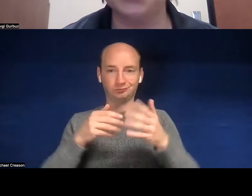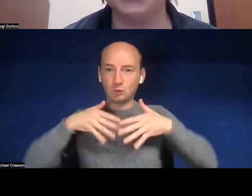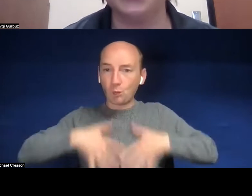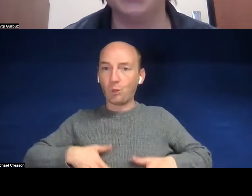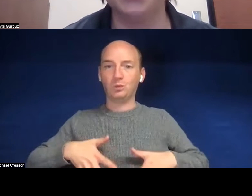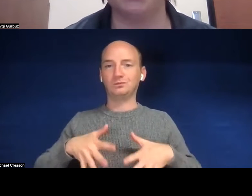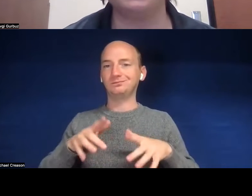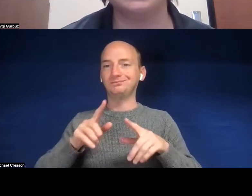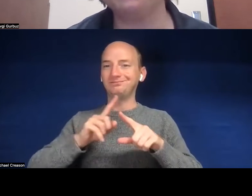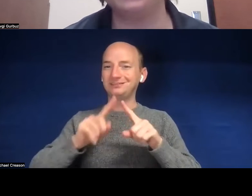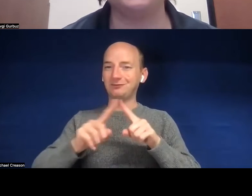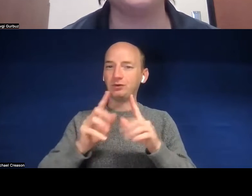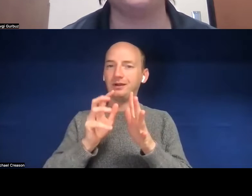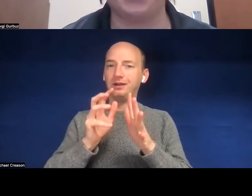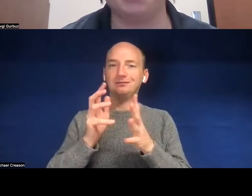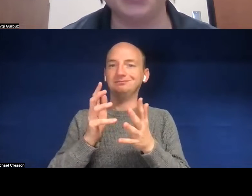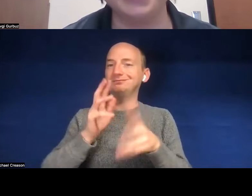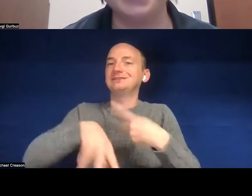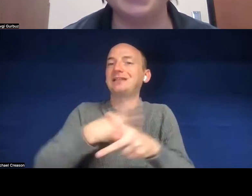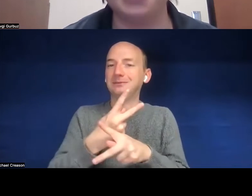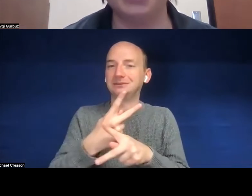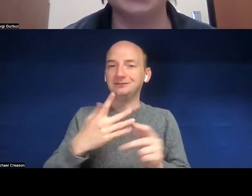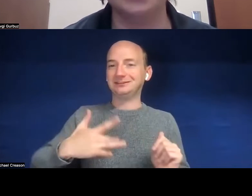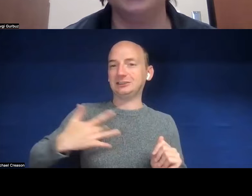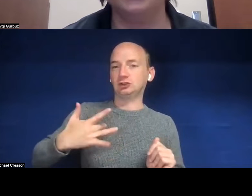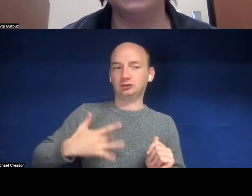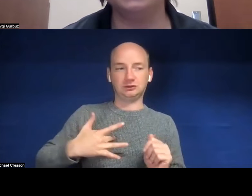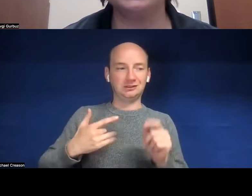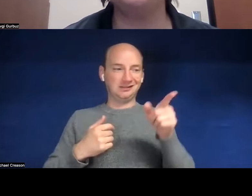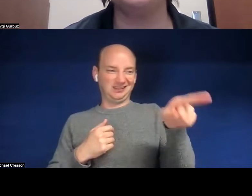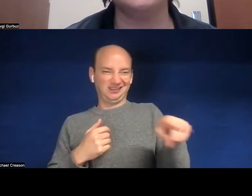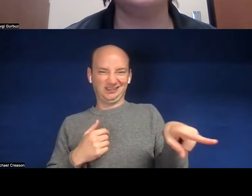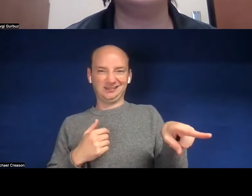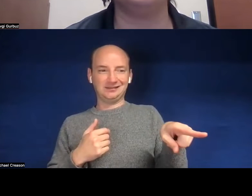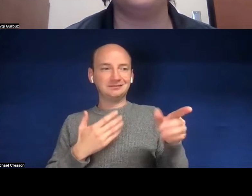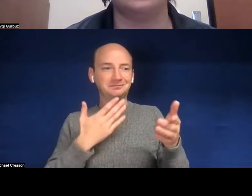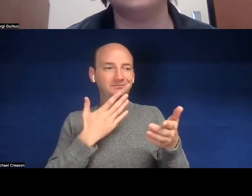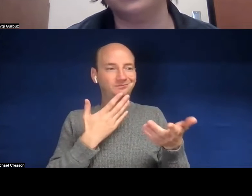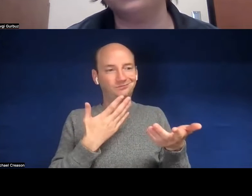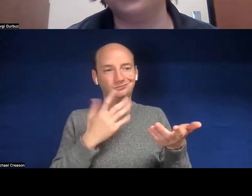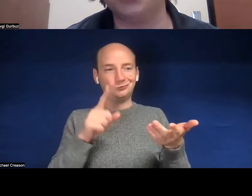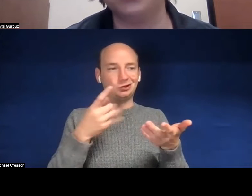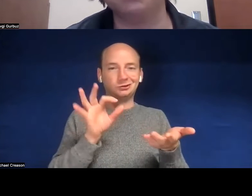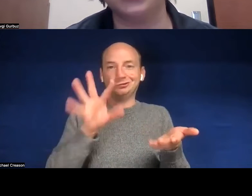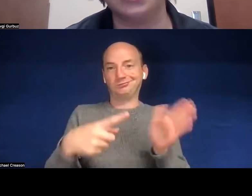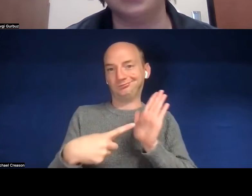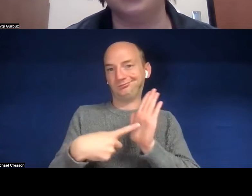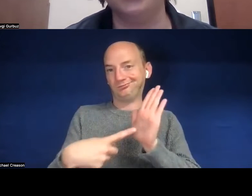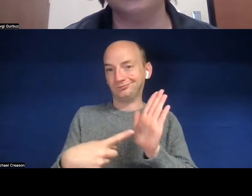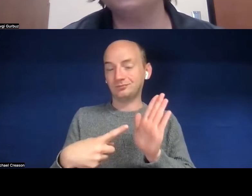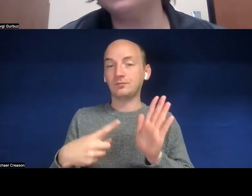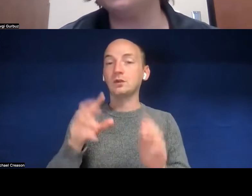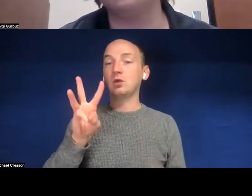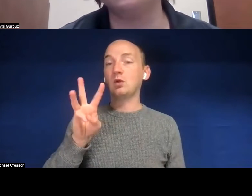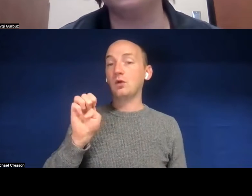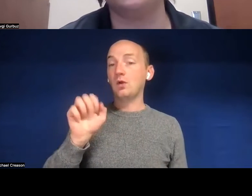the most grotesque pictures of wearables in this image to just relay the fact that wearables present